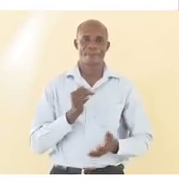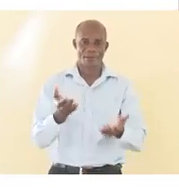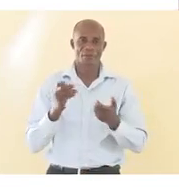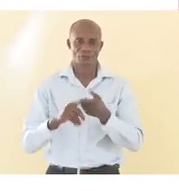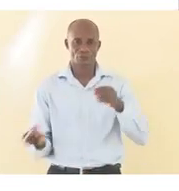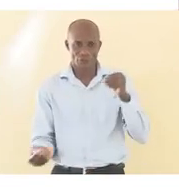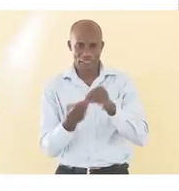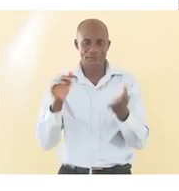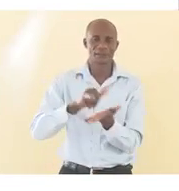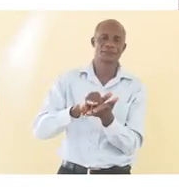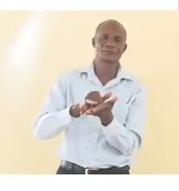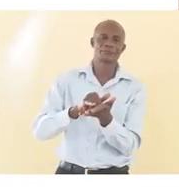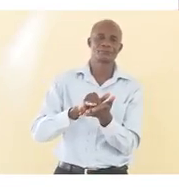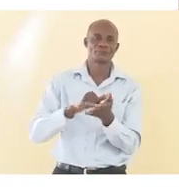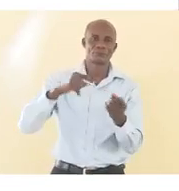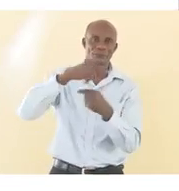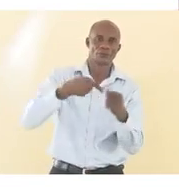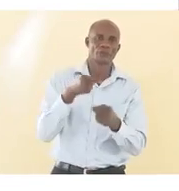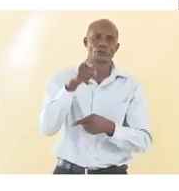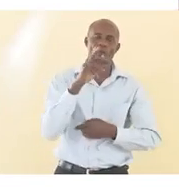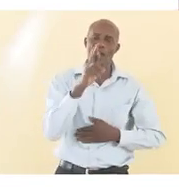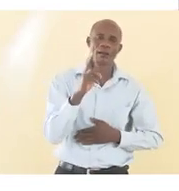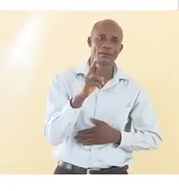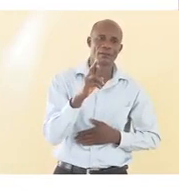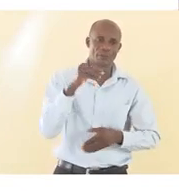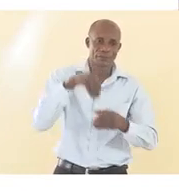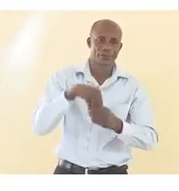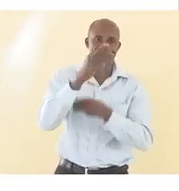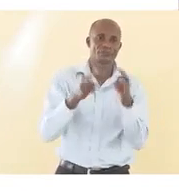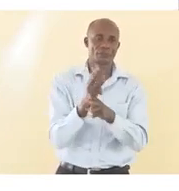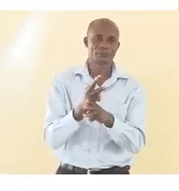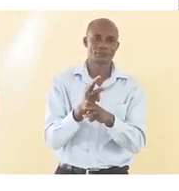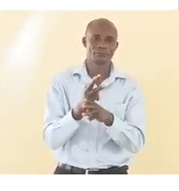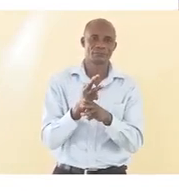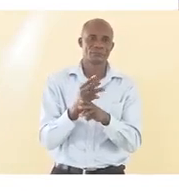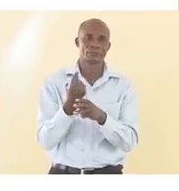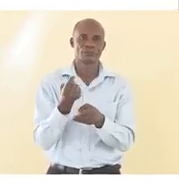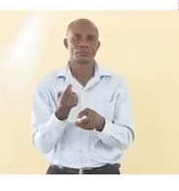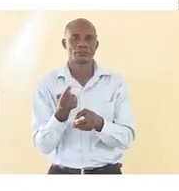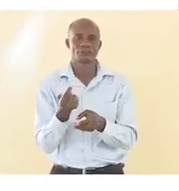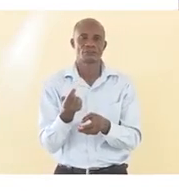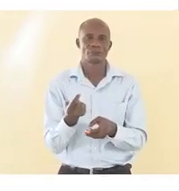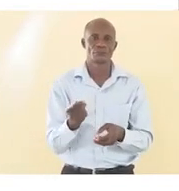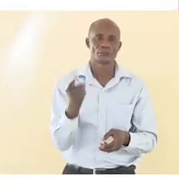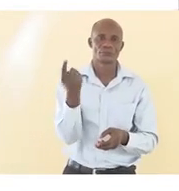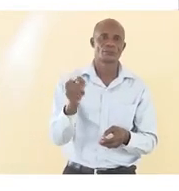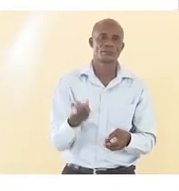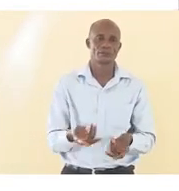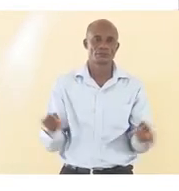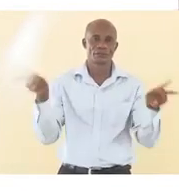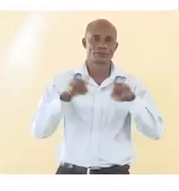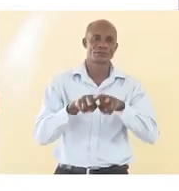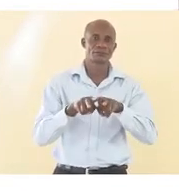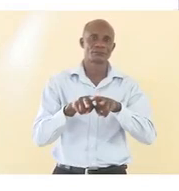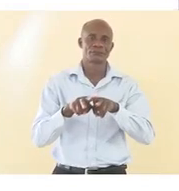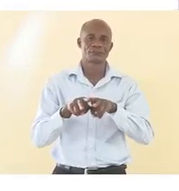Father, I want to add that when you are in the world, the values that guide you